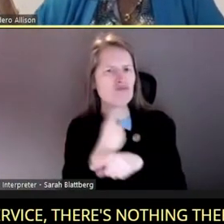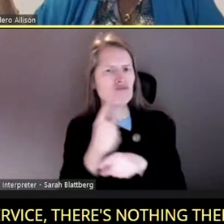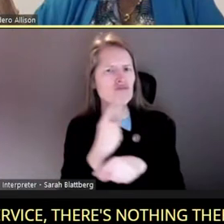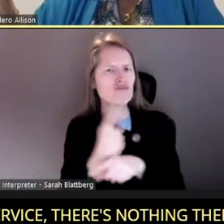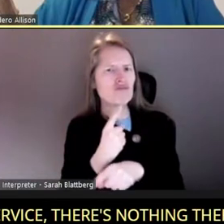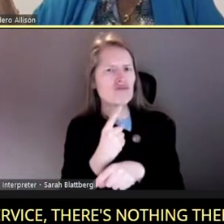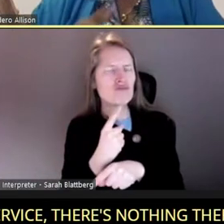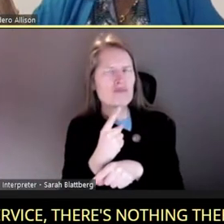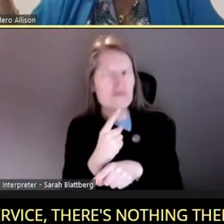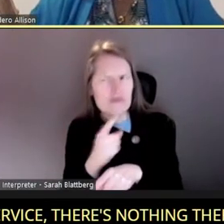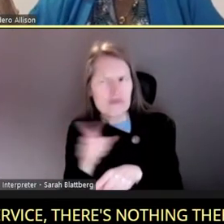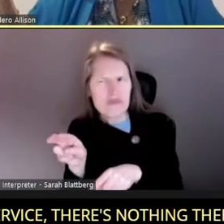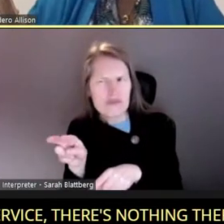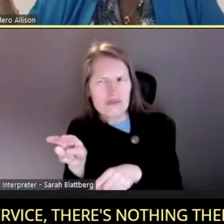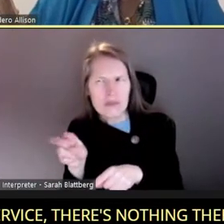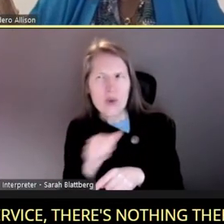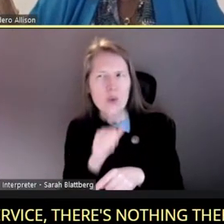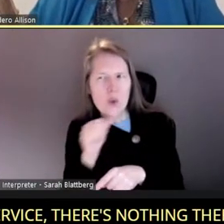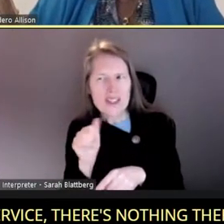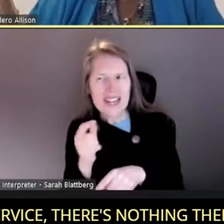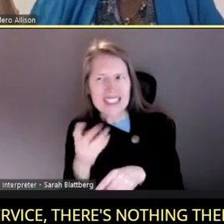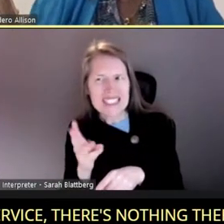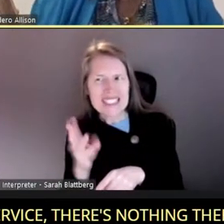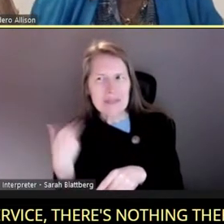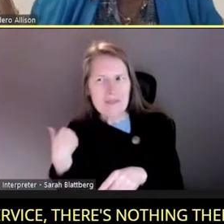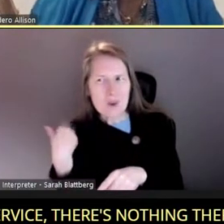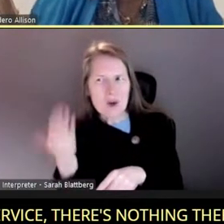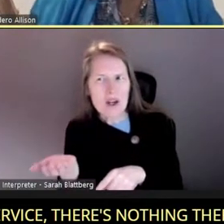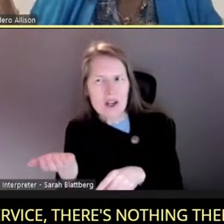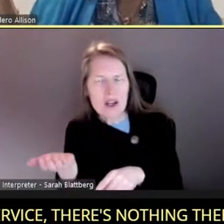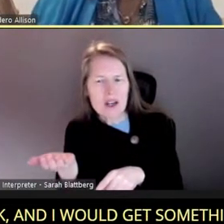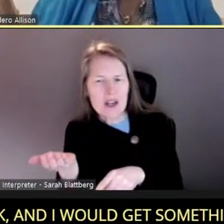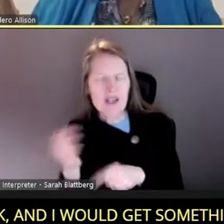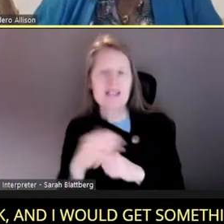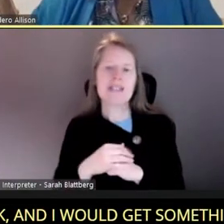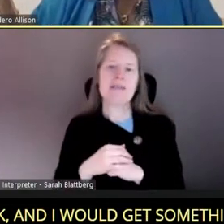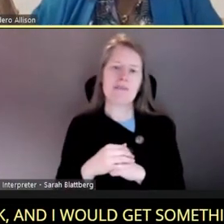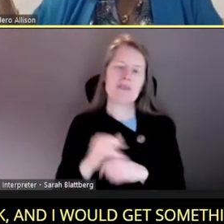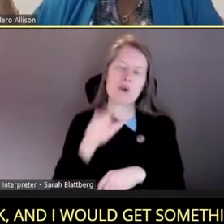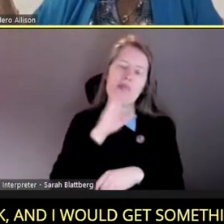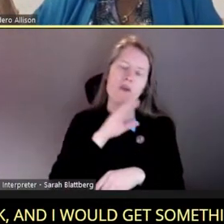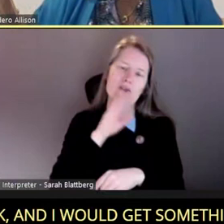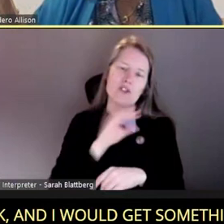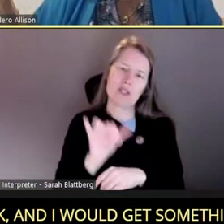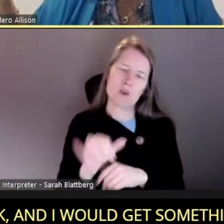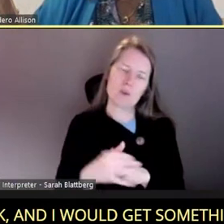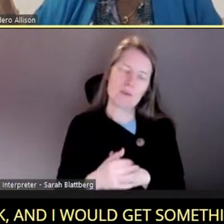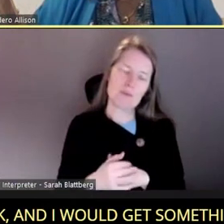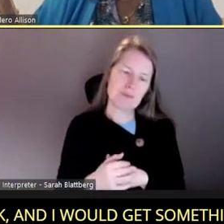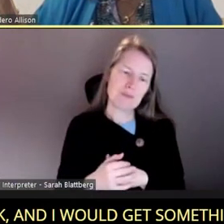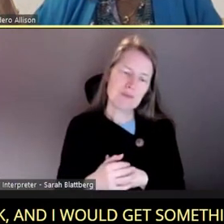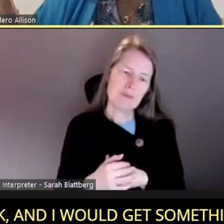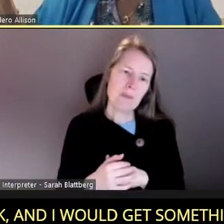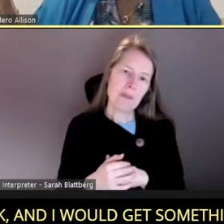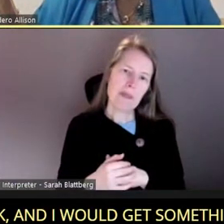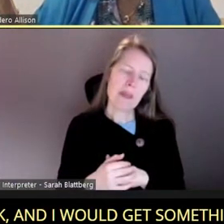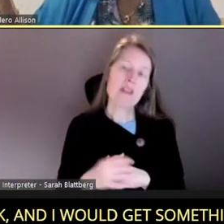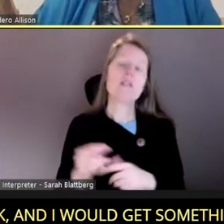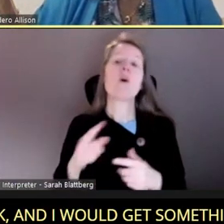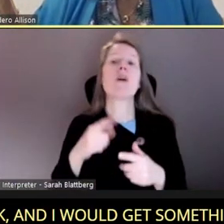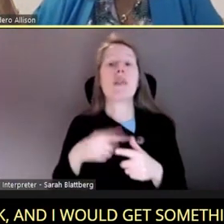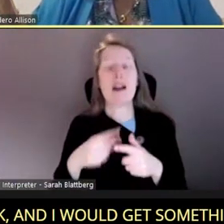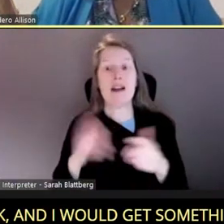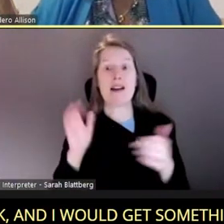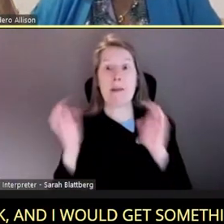It's like, yeah, but it wasn't. And you know, so that's kind of frustrating. So then I've been comparing that, the